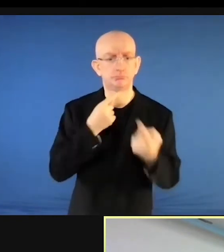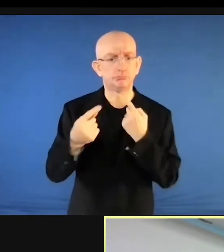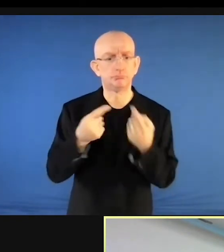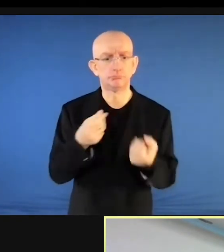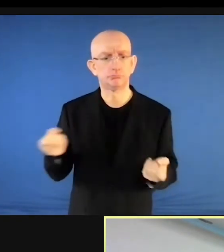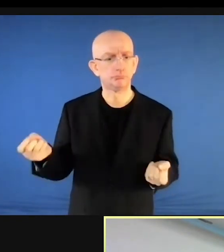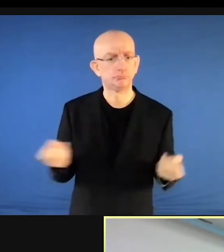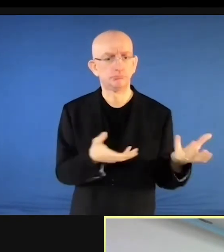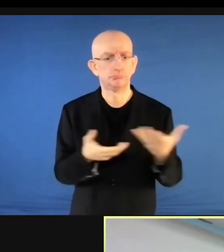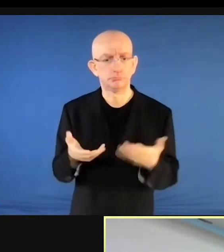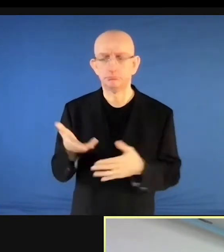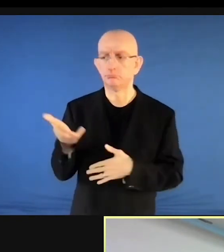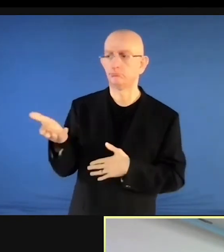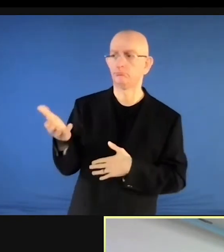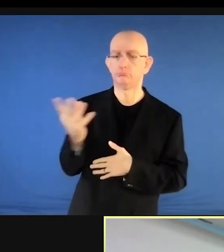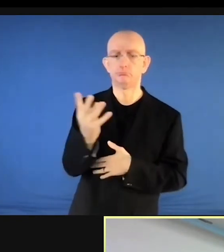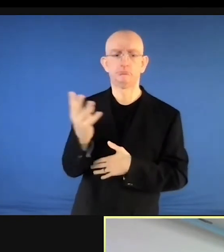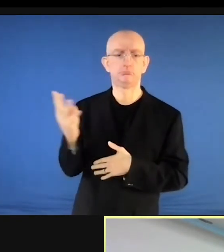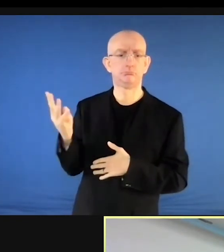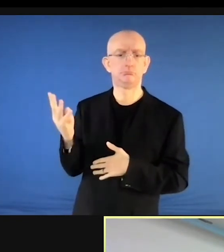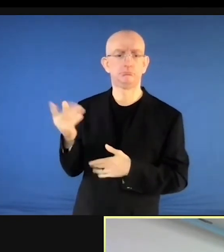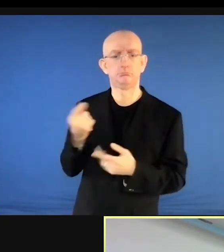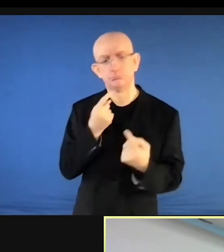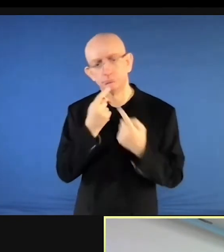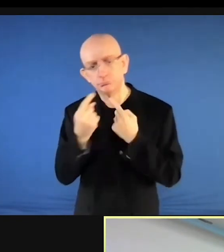discussing refugee issue